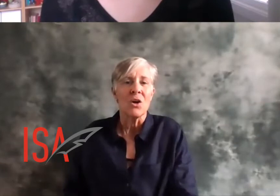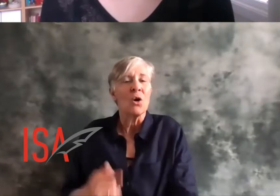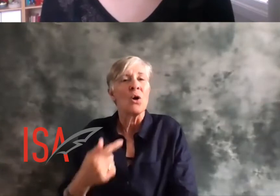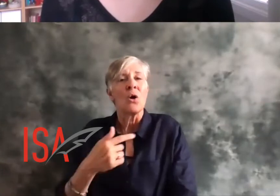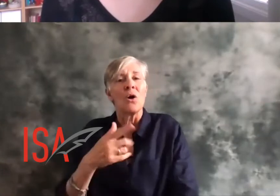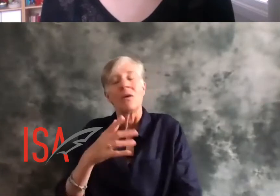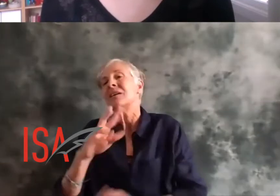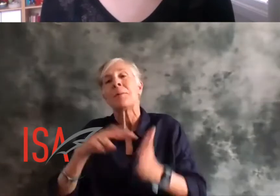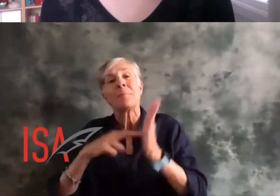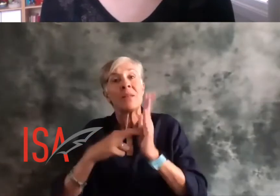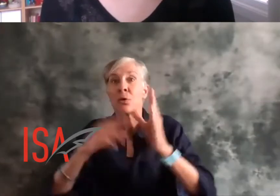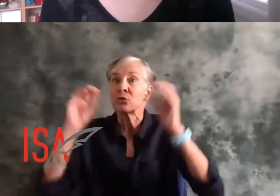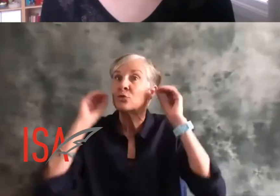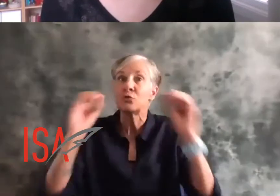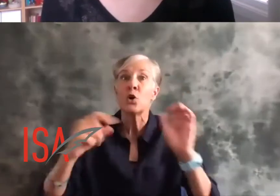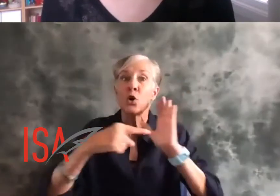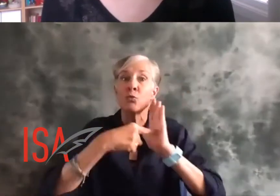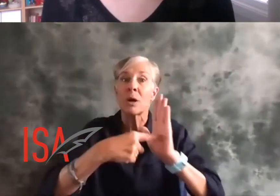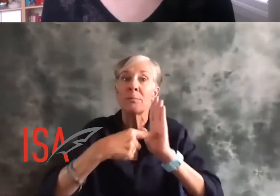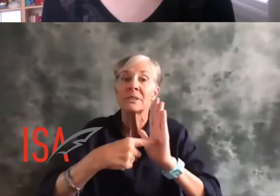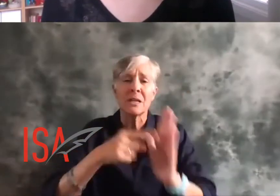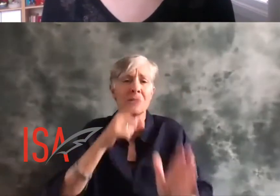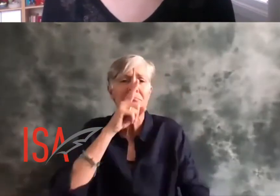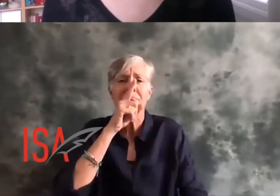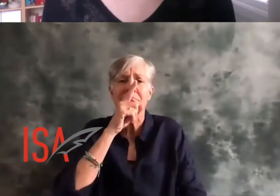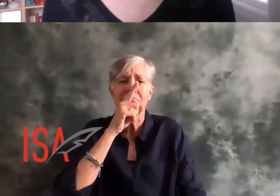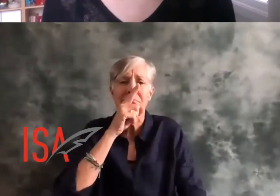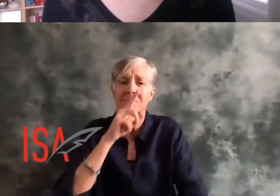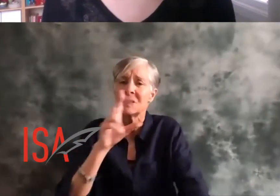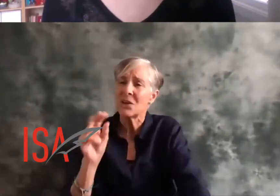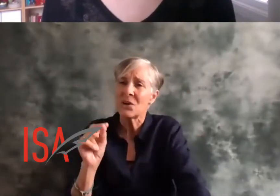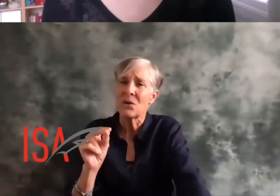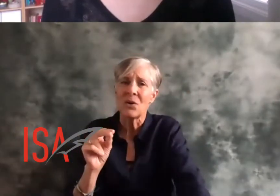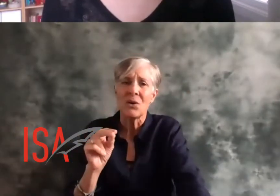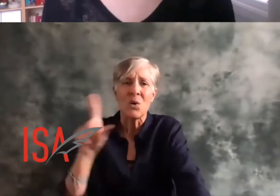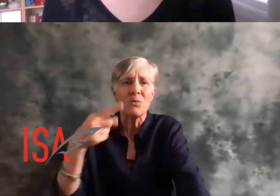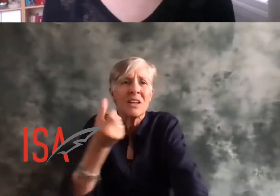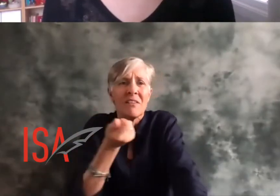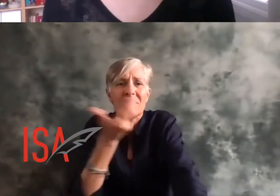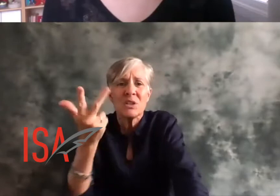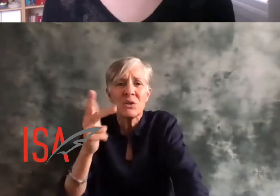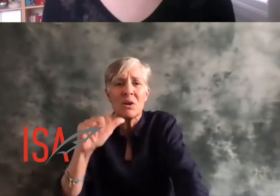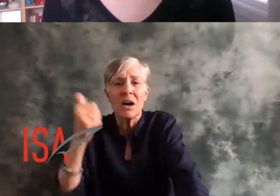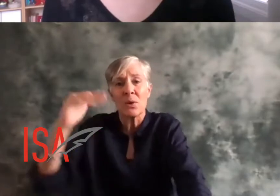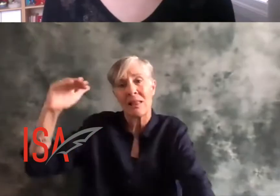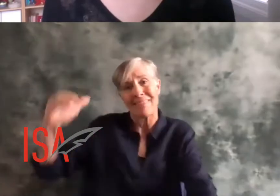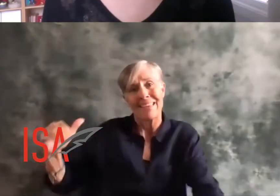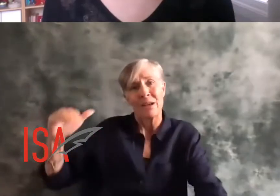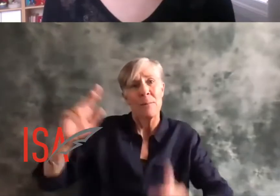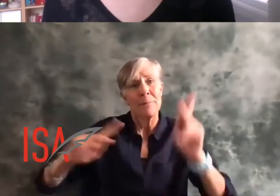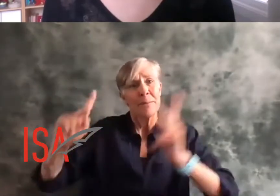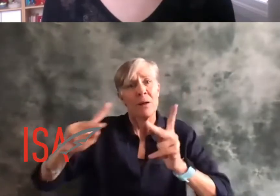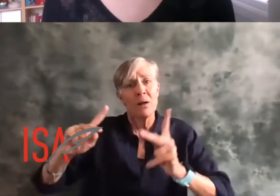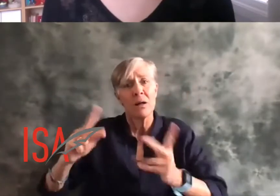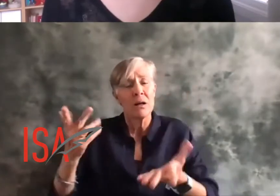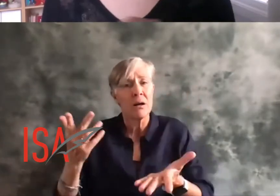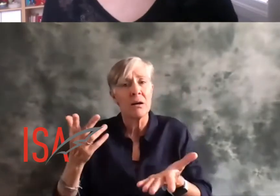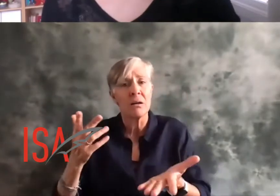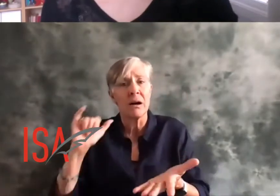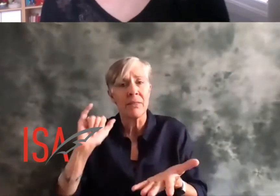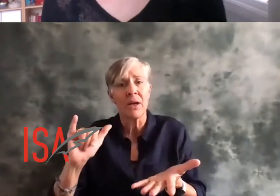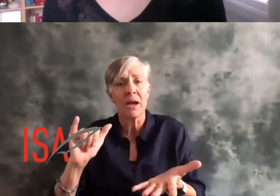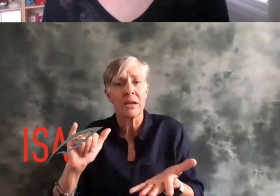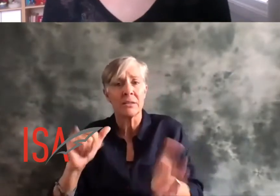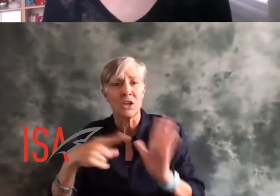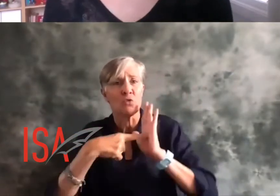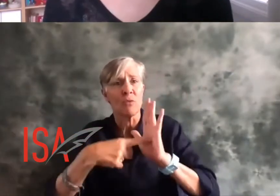been representation, but, you know, he's like, for me, I'm like, gosh, there's only a few other little people that I know of that have